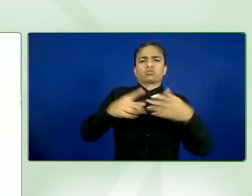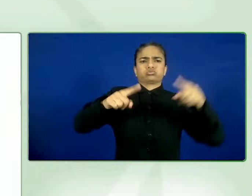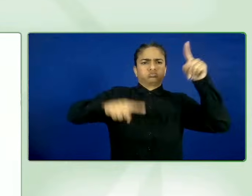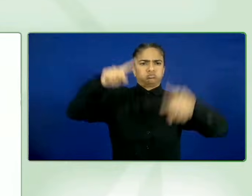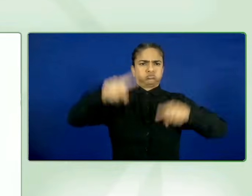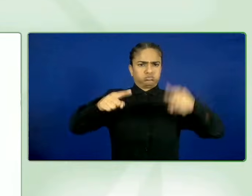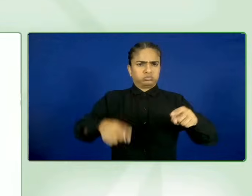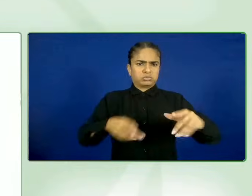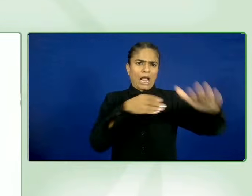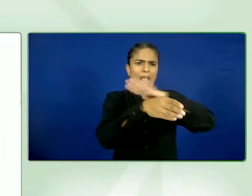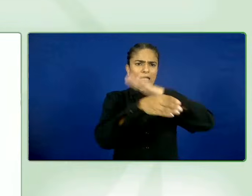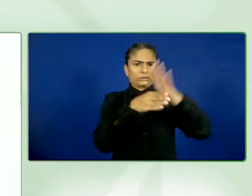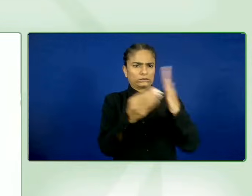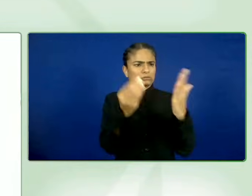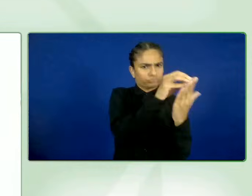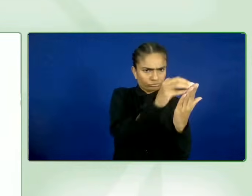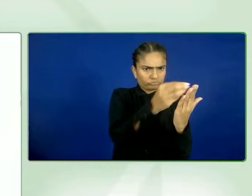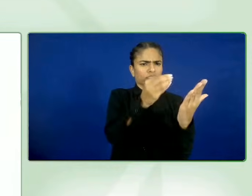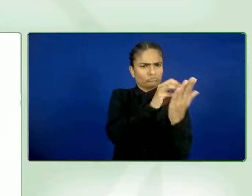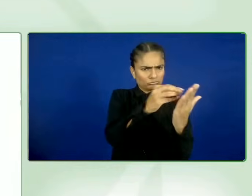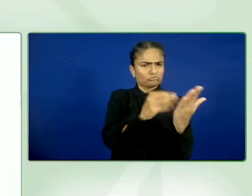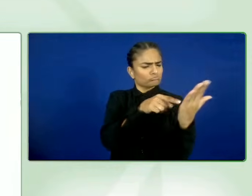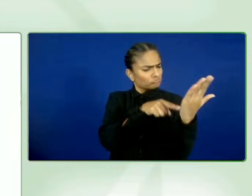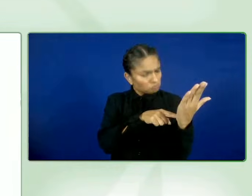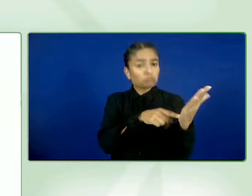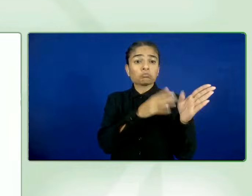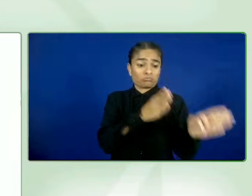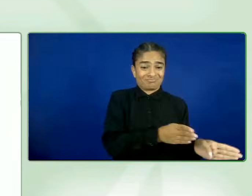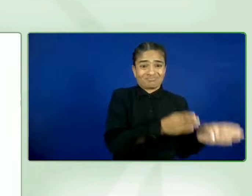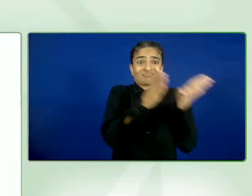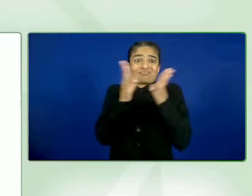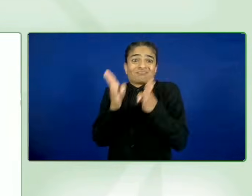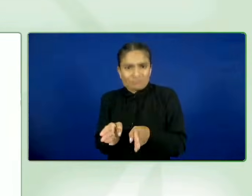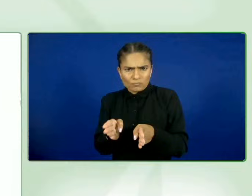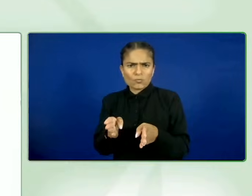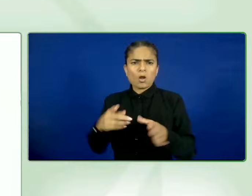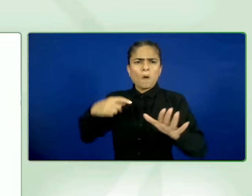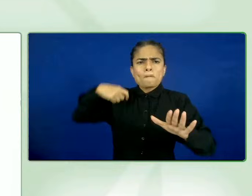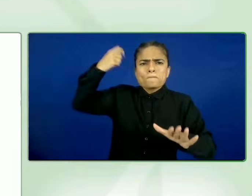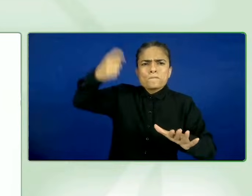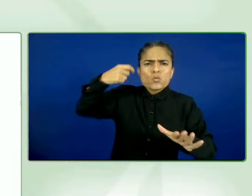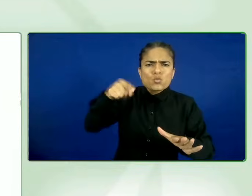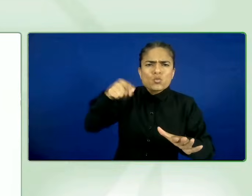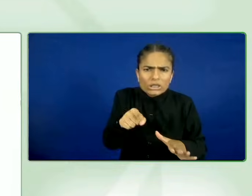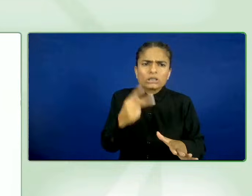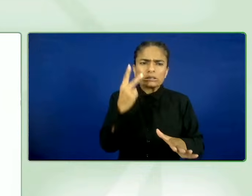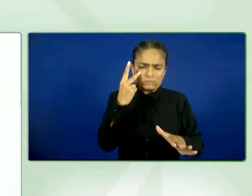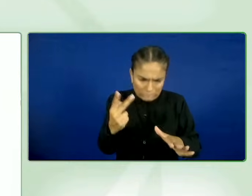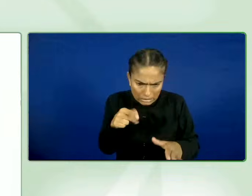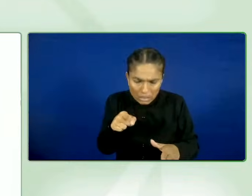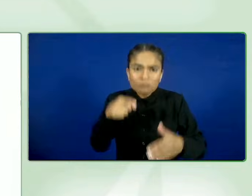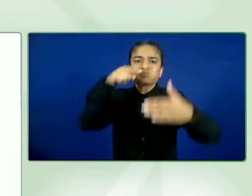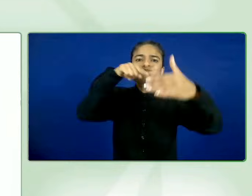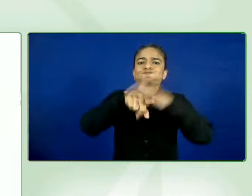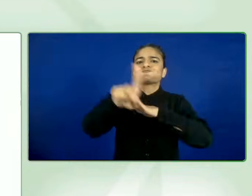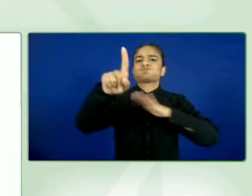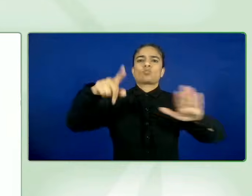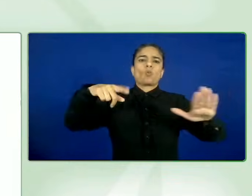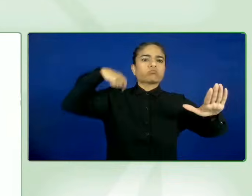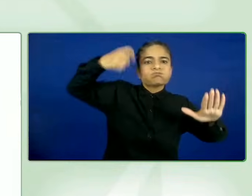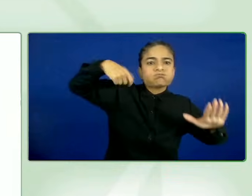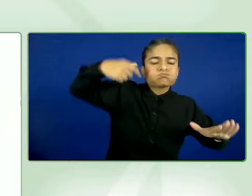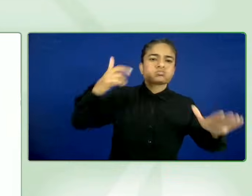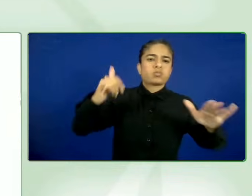phase 2, they had movies which are going in for the awards of film festivals. They need to have the accessibility features in place.